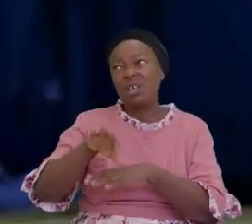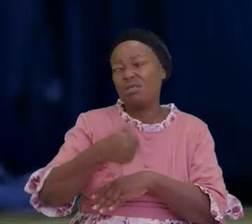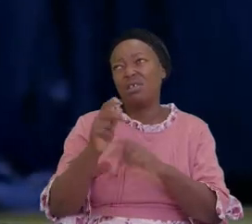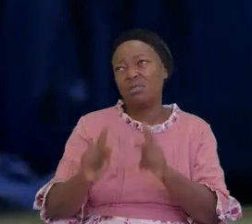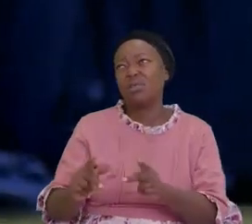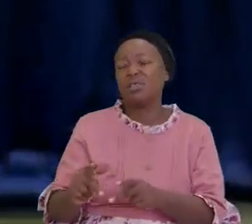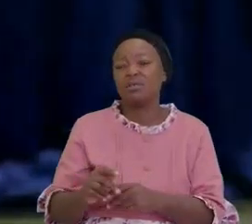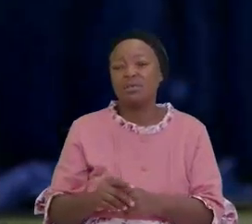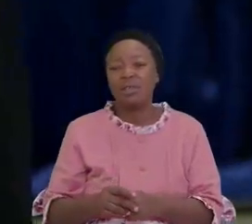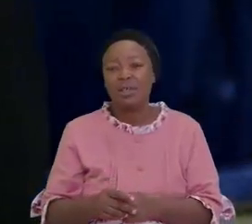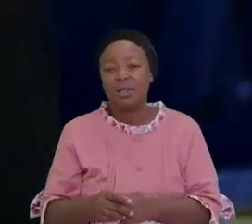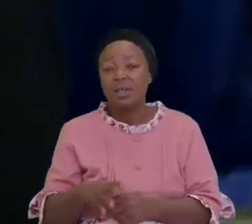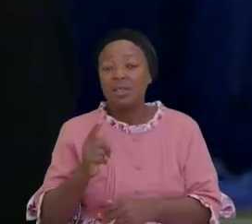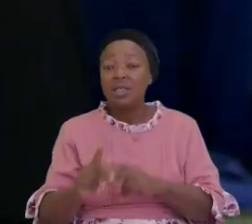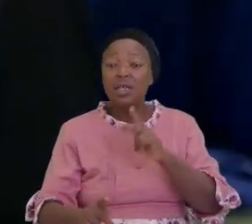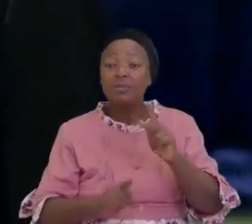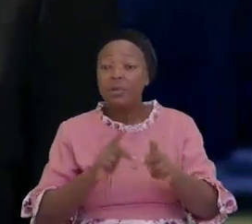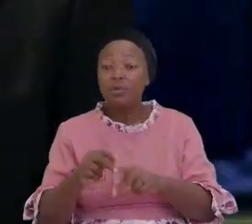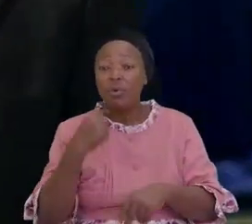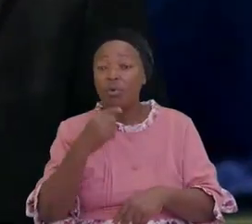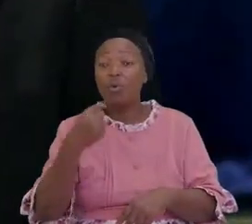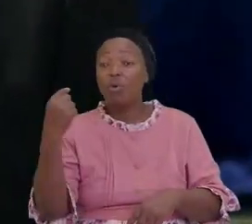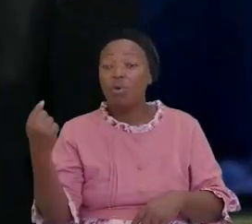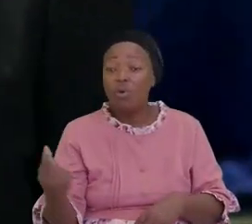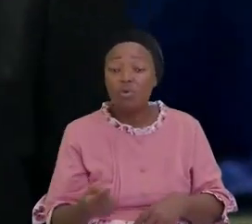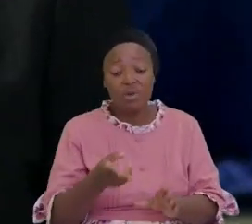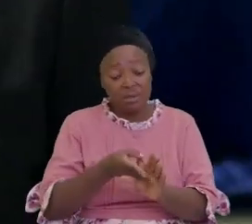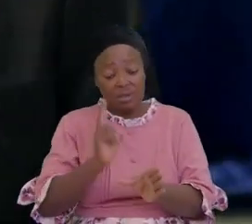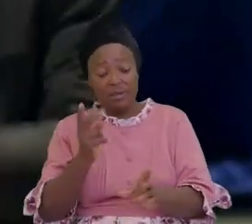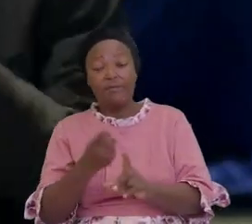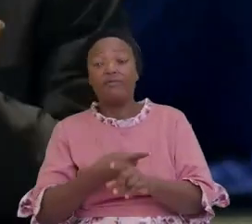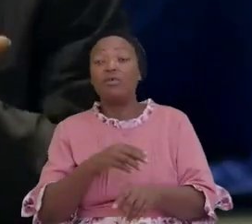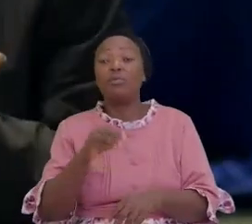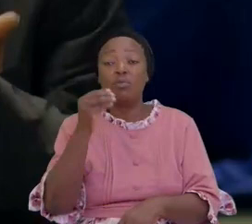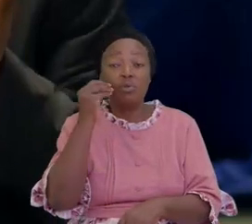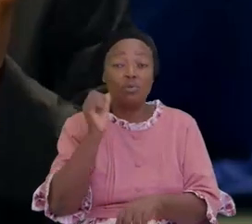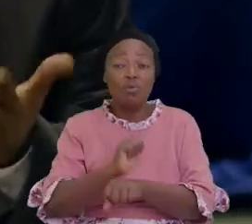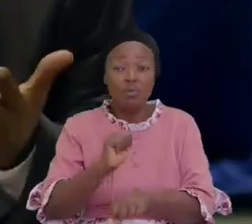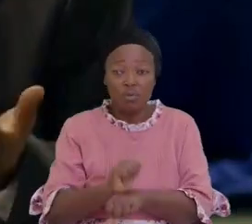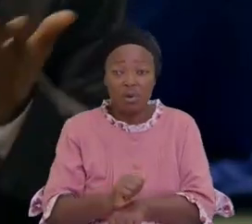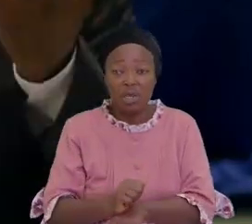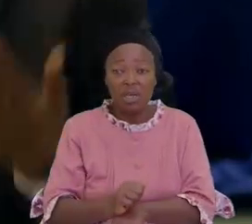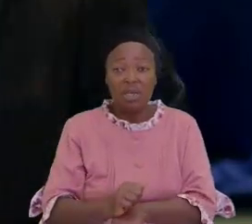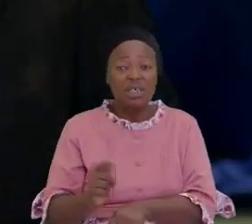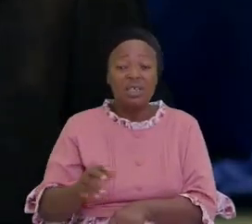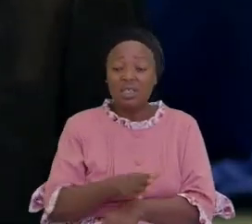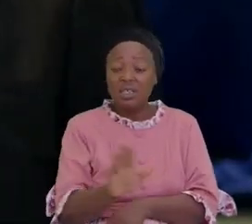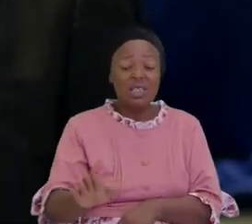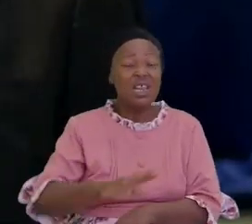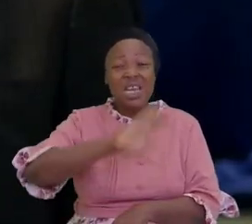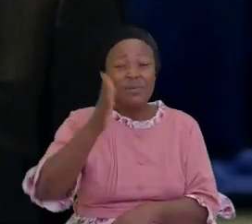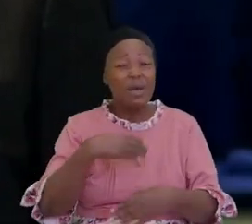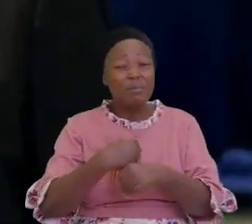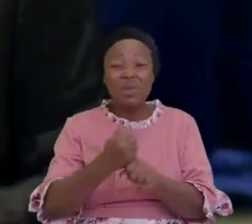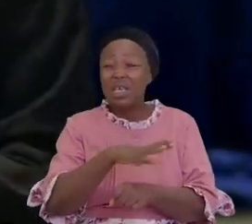who always retreat from assignment, they never make any mark in their generation.